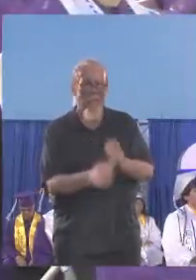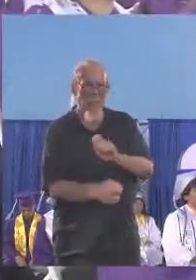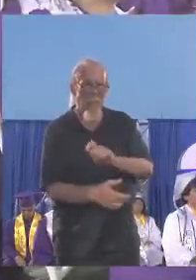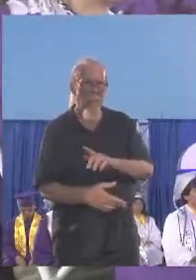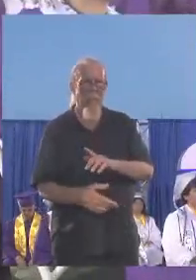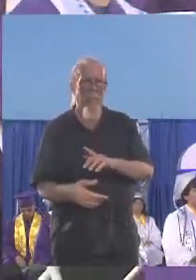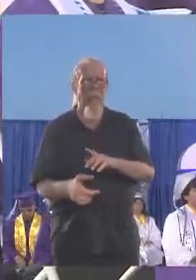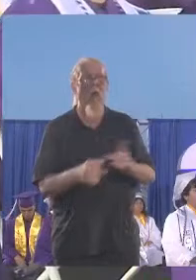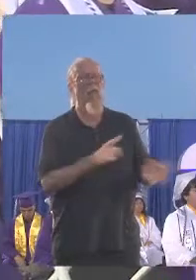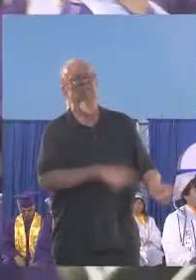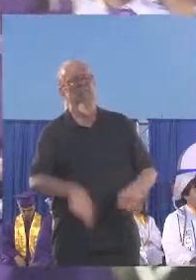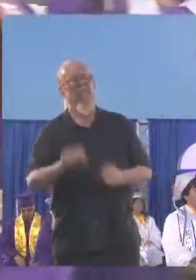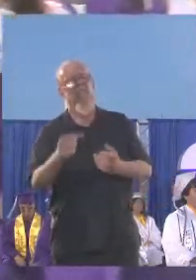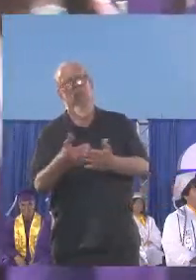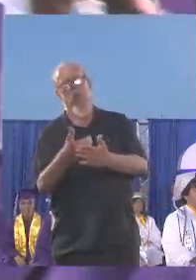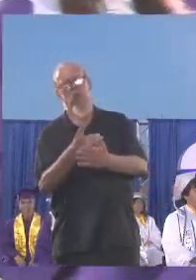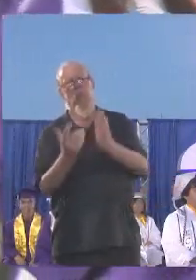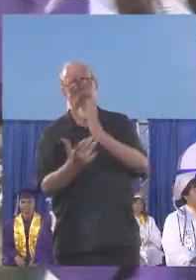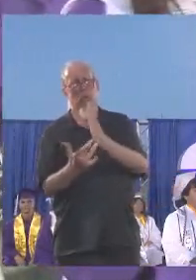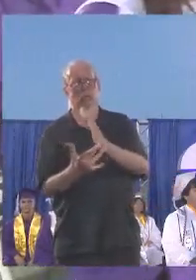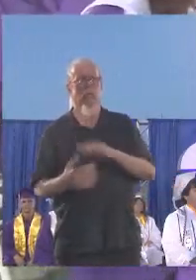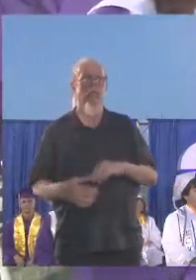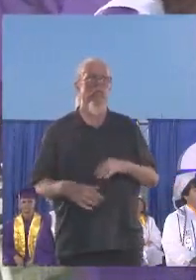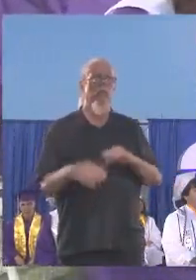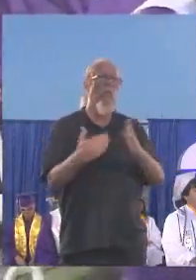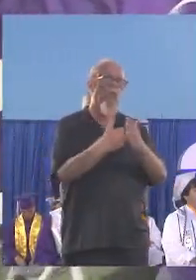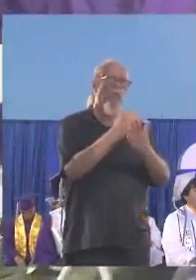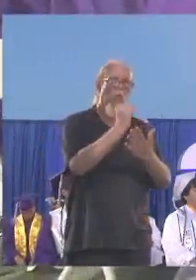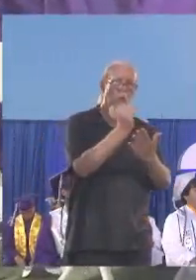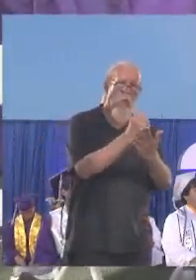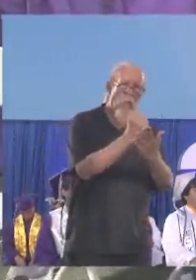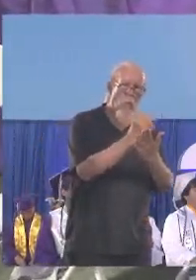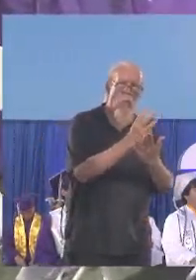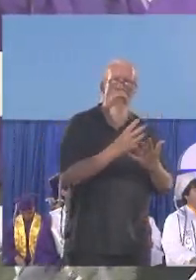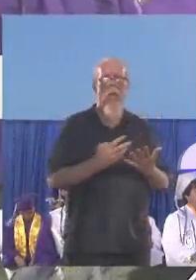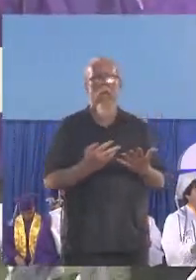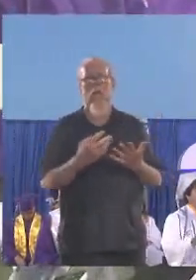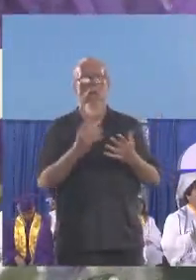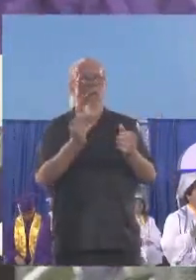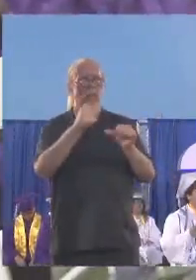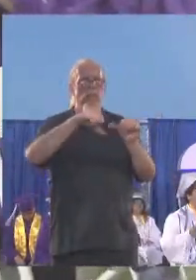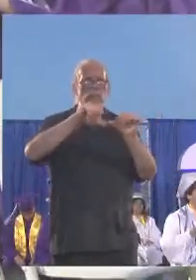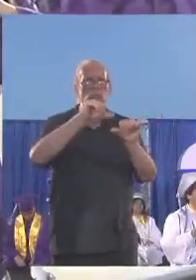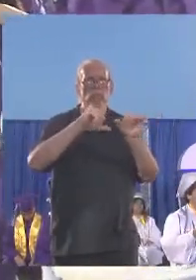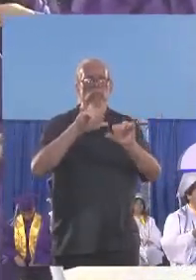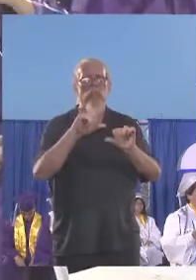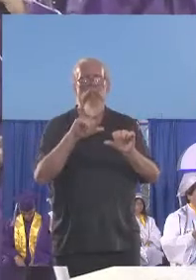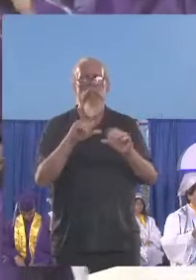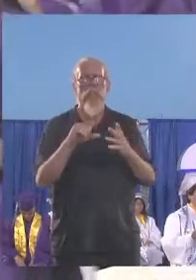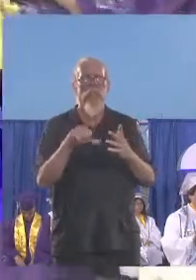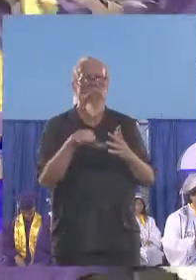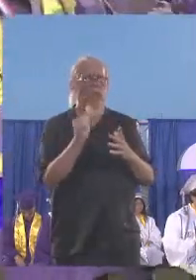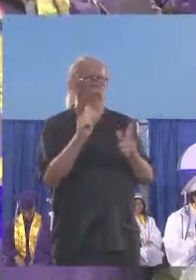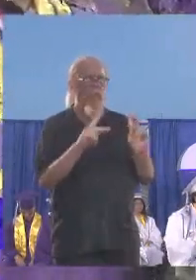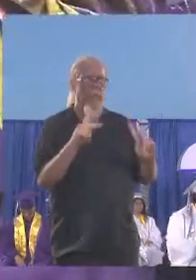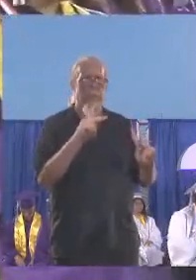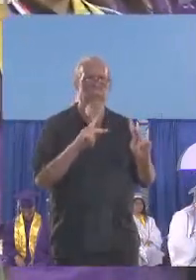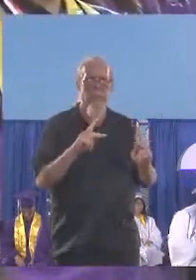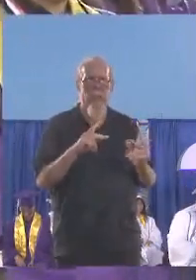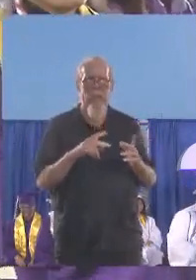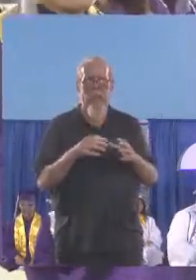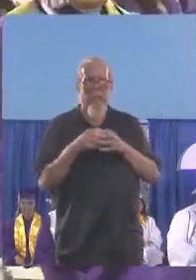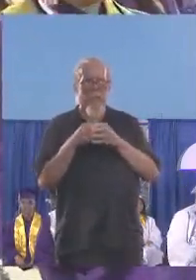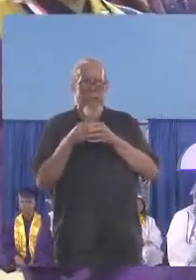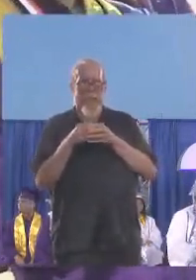to technology, new software, or just socializing with others beyond immediate family.